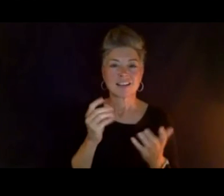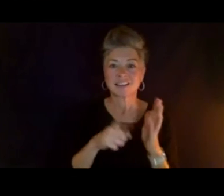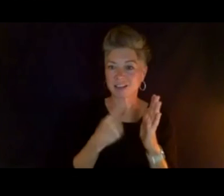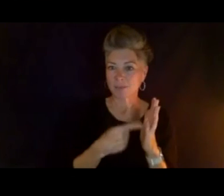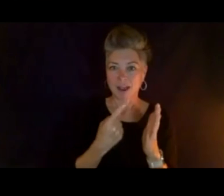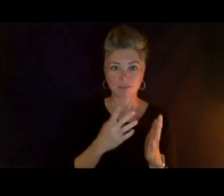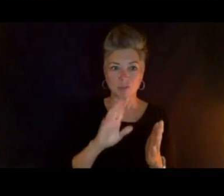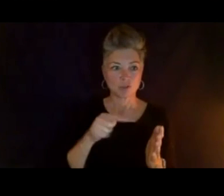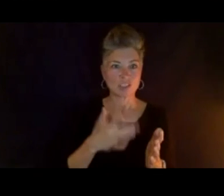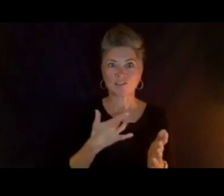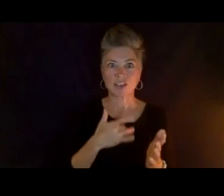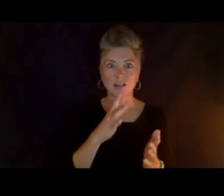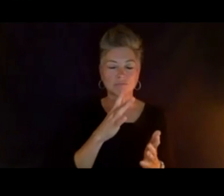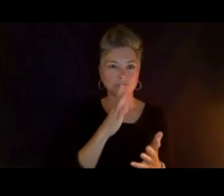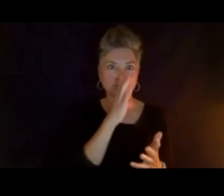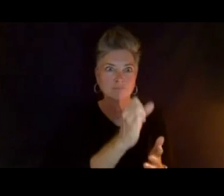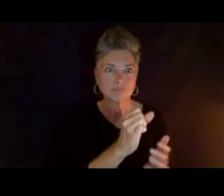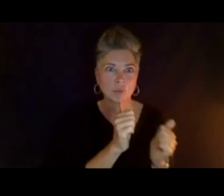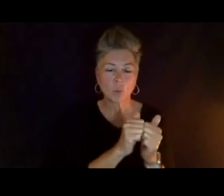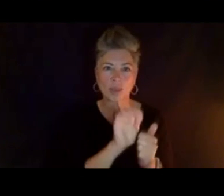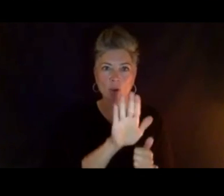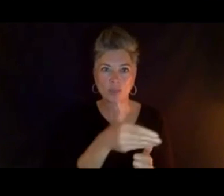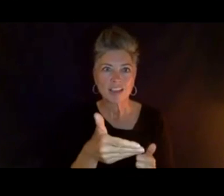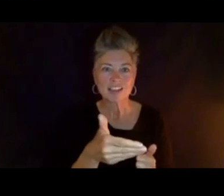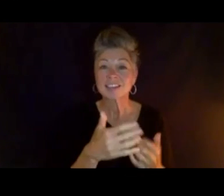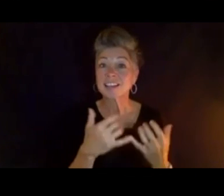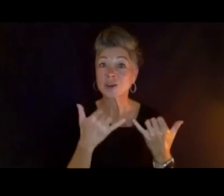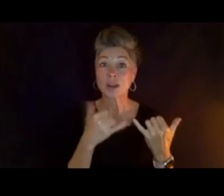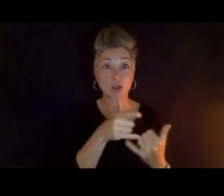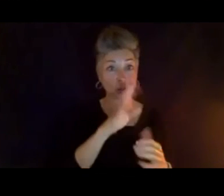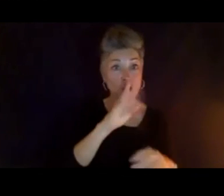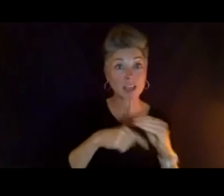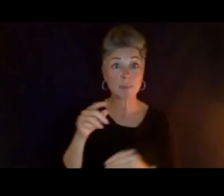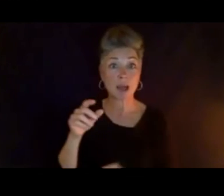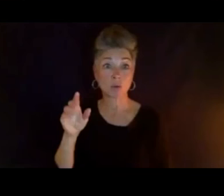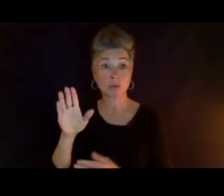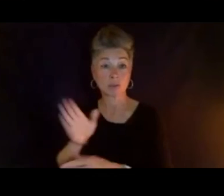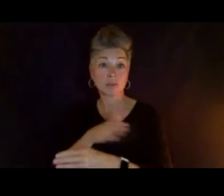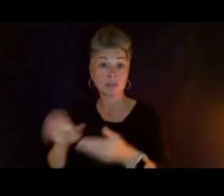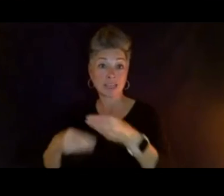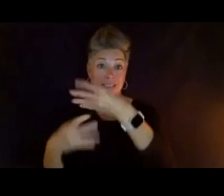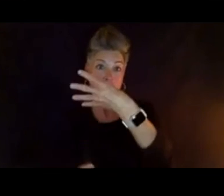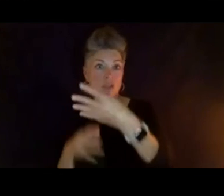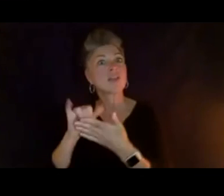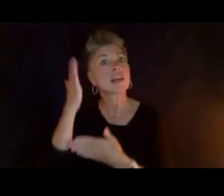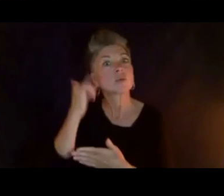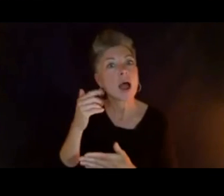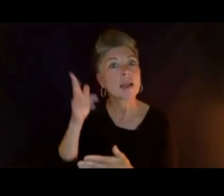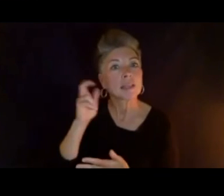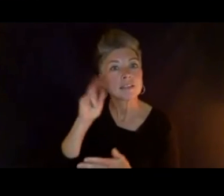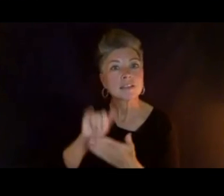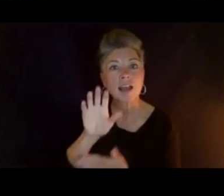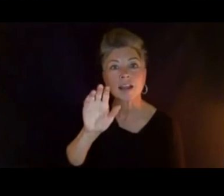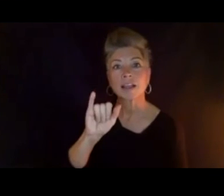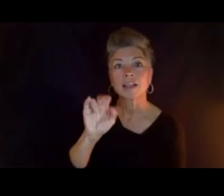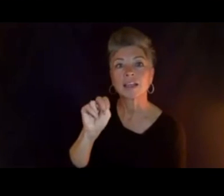those things. And right now, like, you're speaking of, like, a soundtrack to it. That's why I've really been listening to that NDRE Yellow song, because it just reminds me of, like,